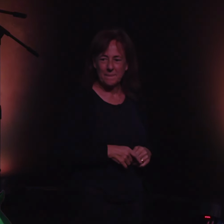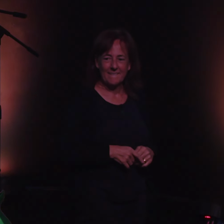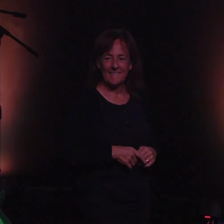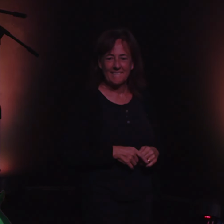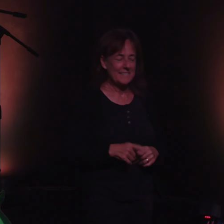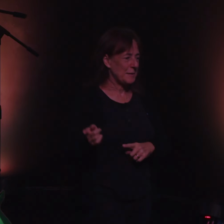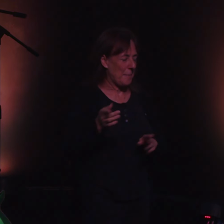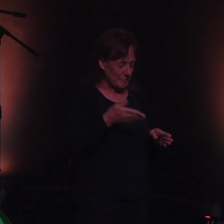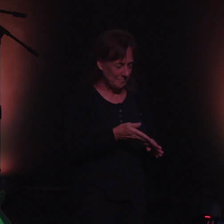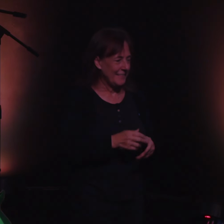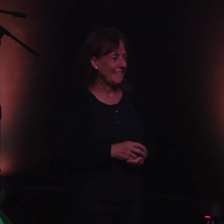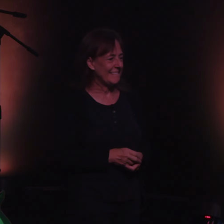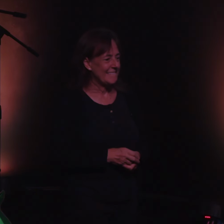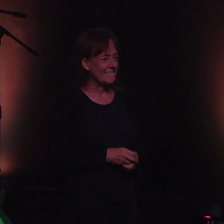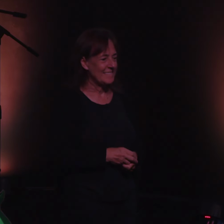listen.